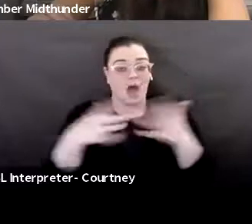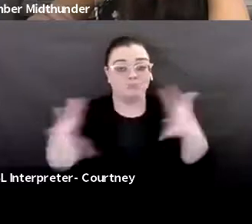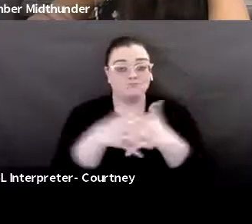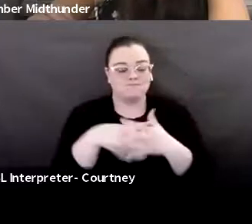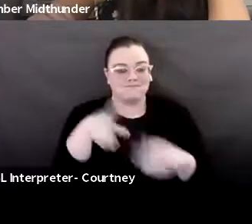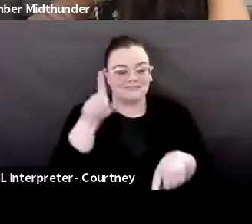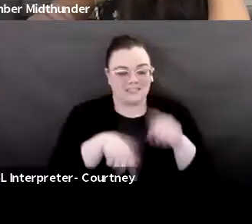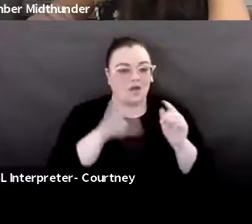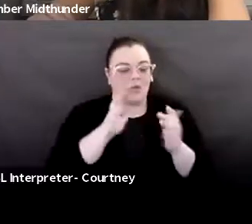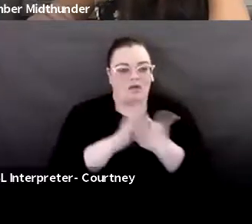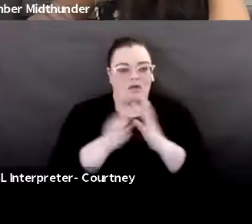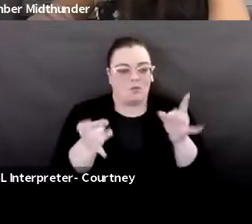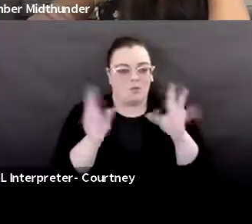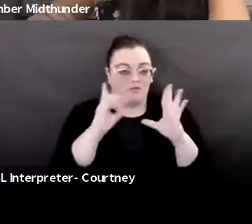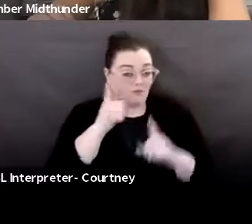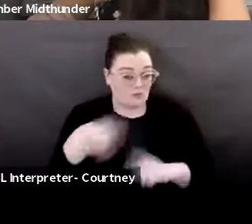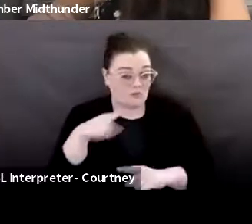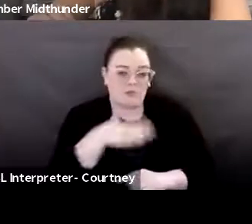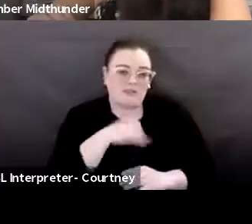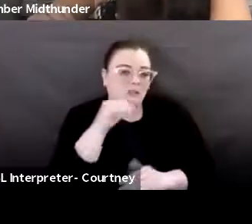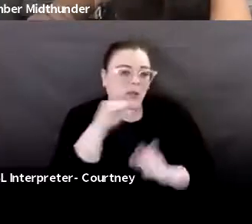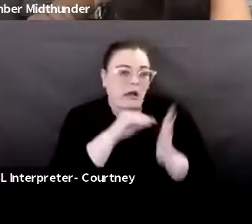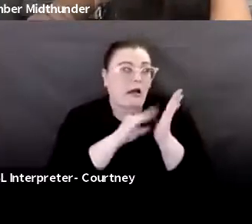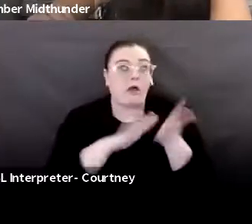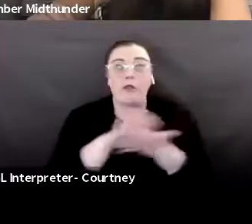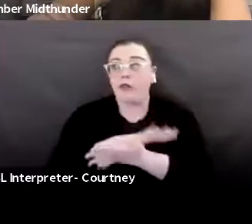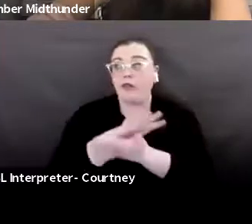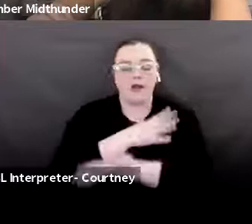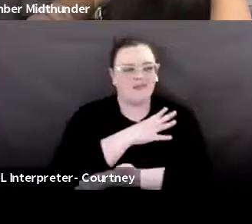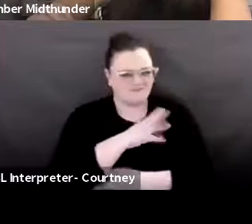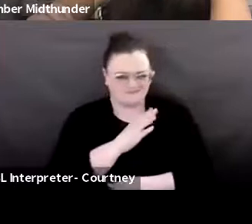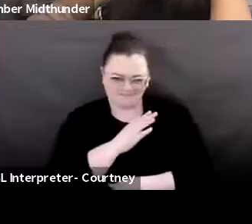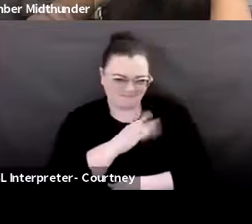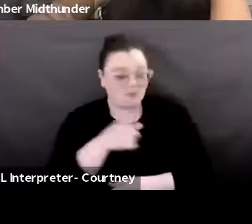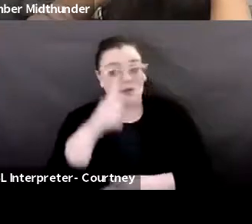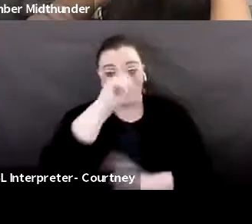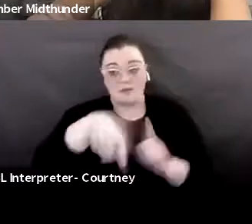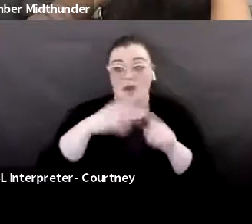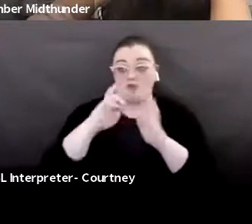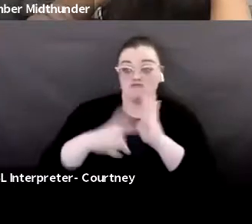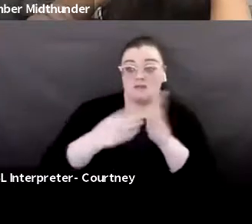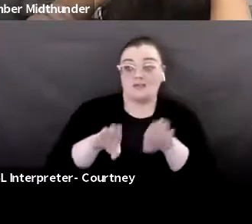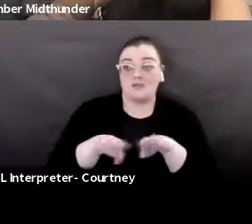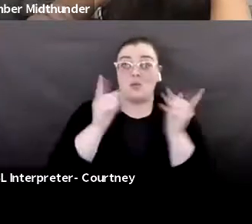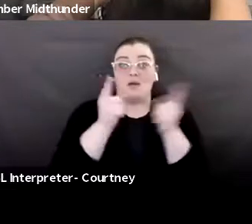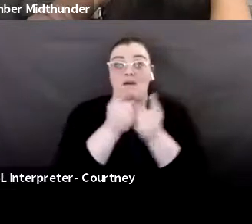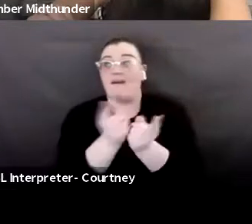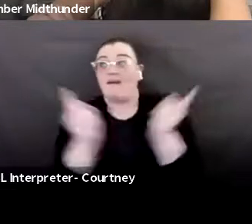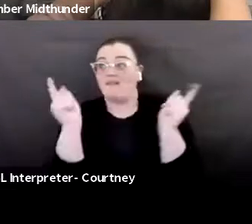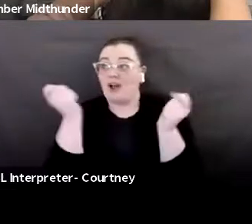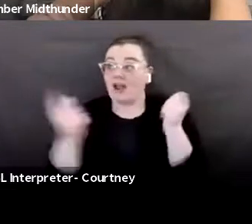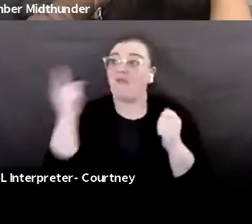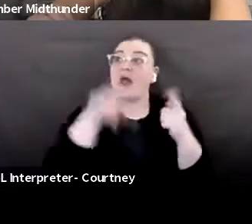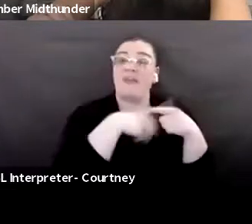terrible. And so, and of course, you know, think about the roles that are open to everyone else and the roles that are open to Native. So if you are